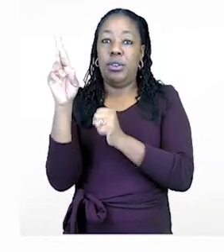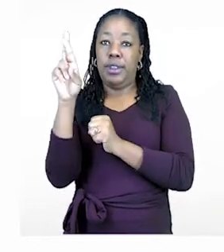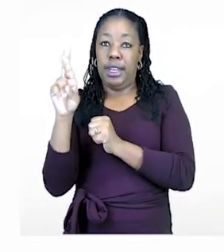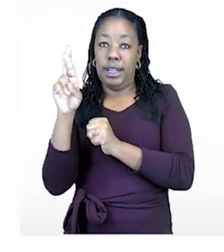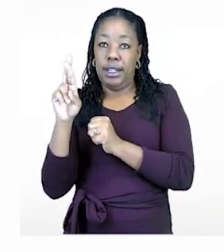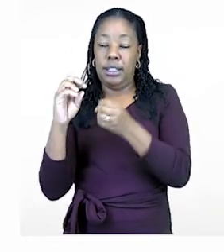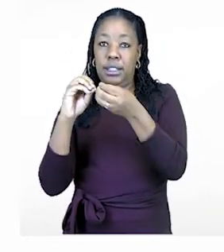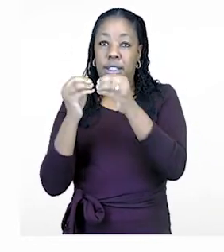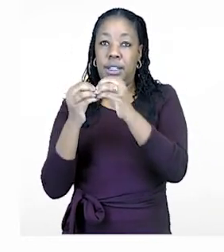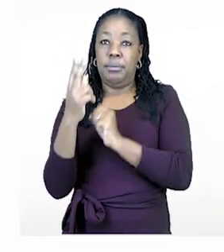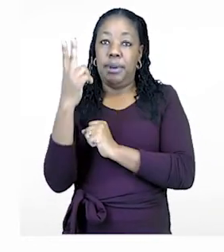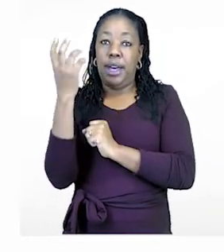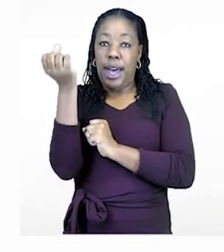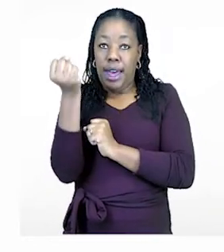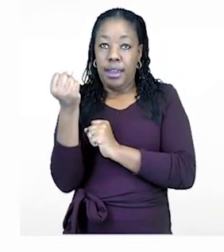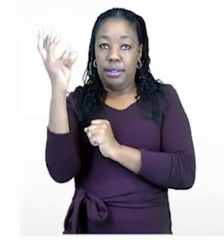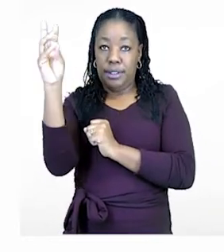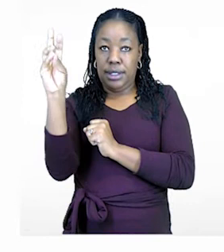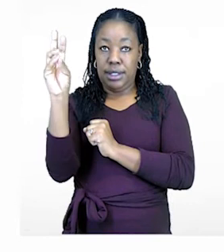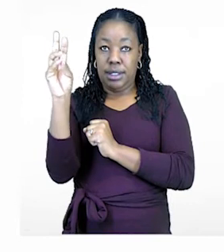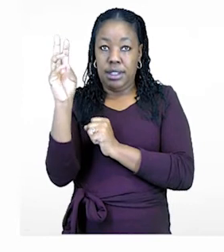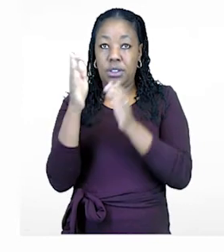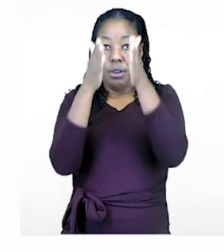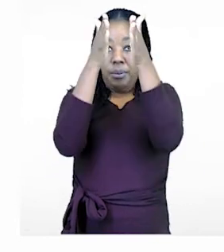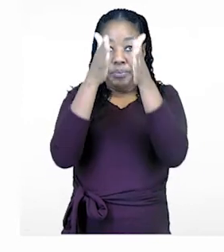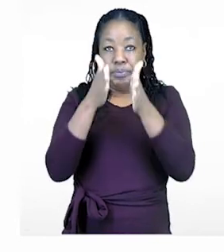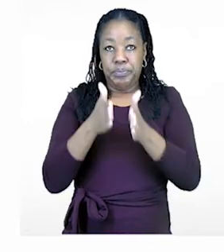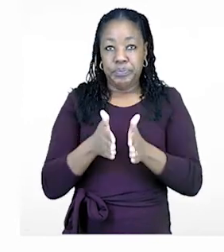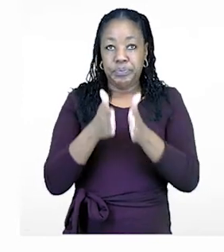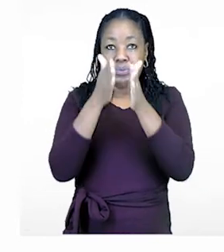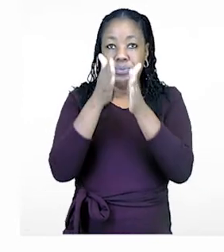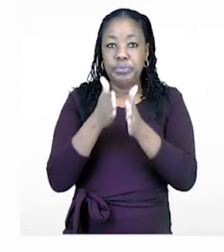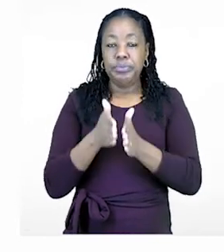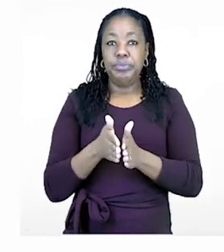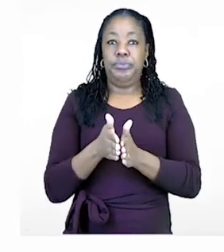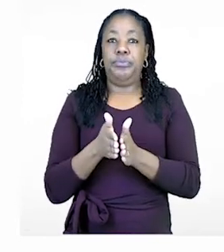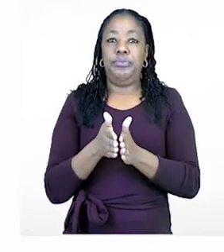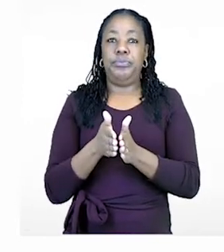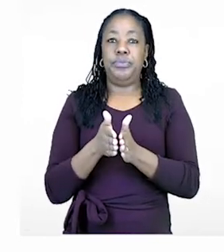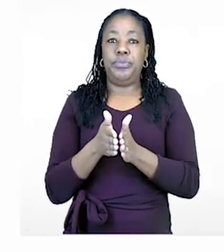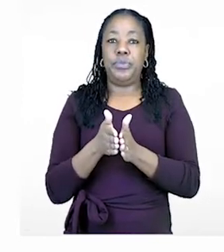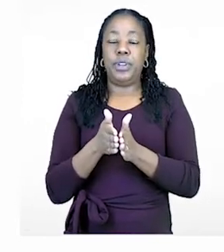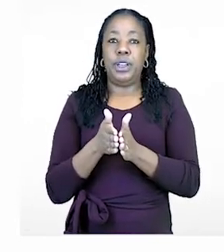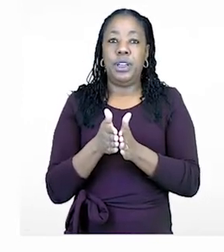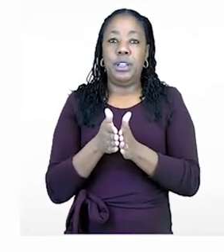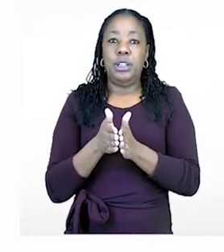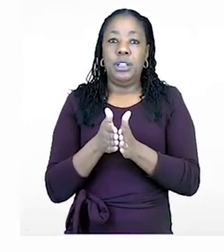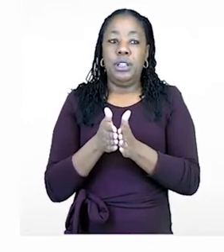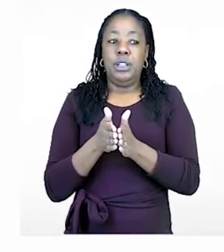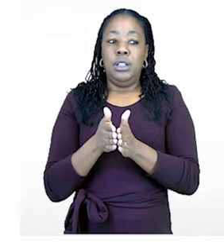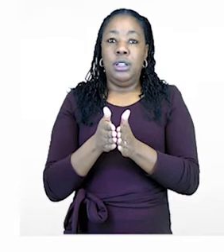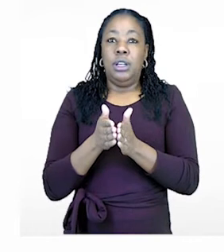a school where the bus is leaving. So we are going to help the school fill in those numbers by putting